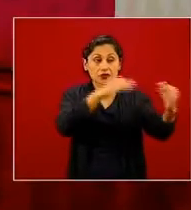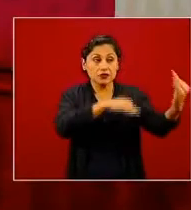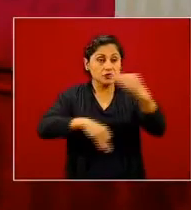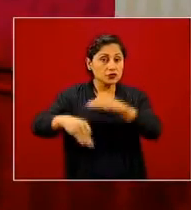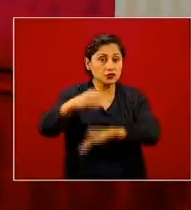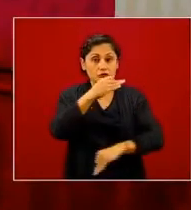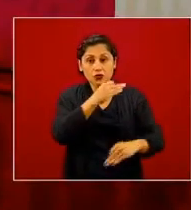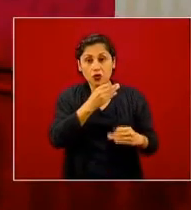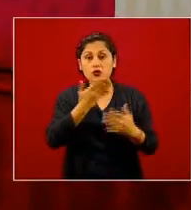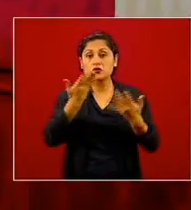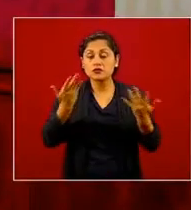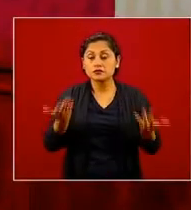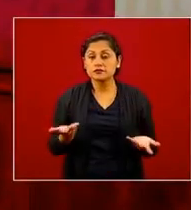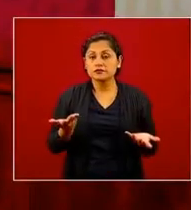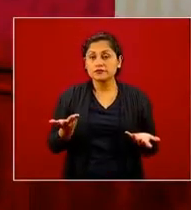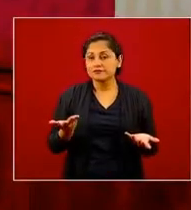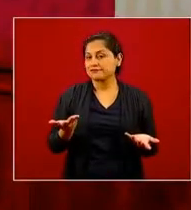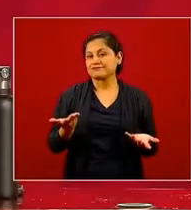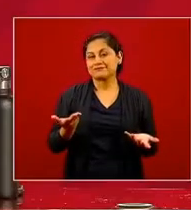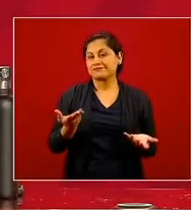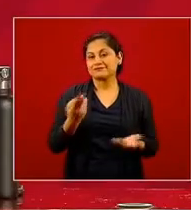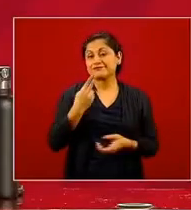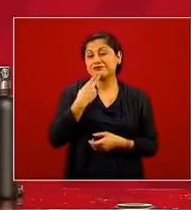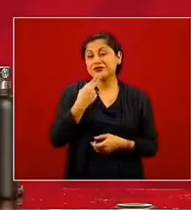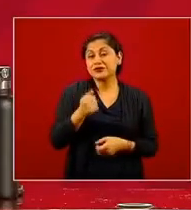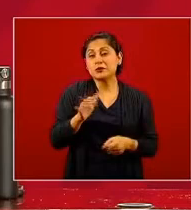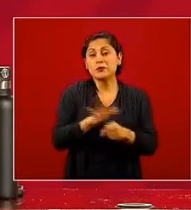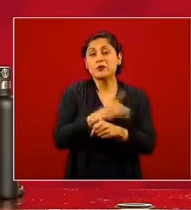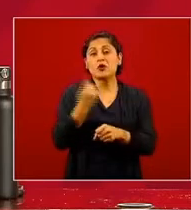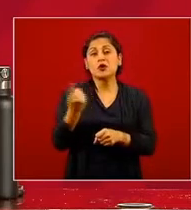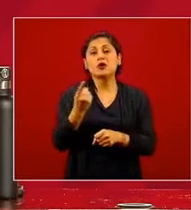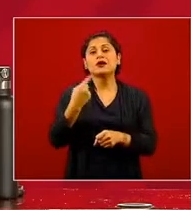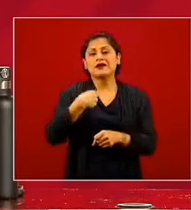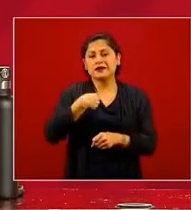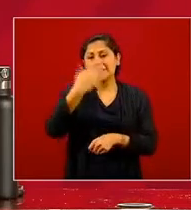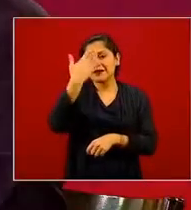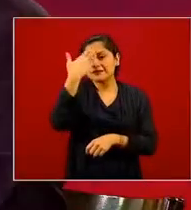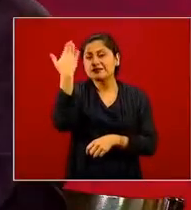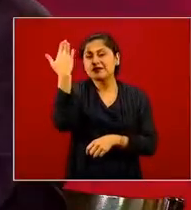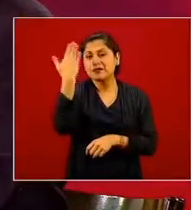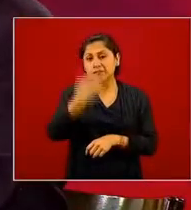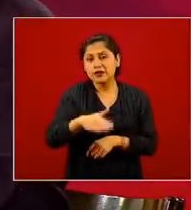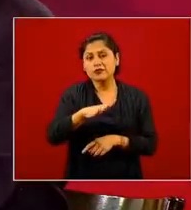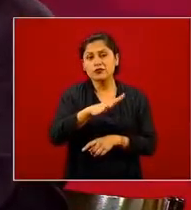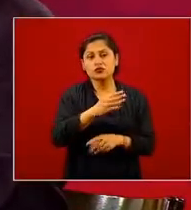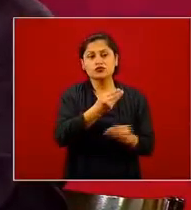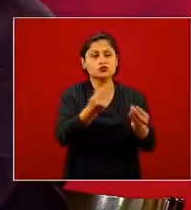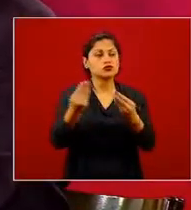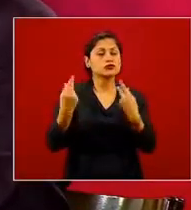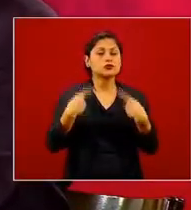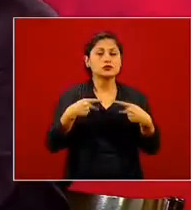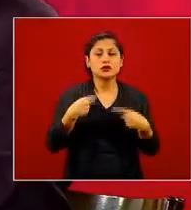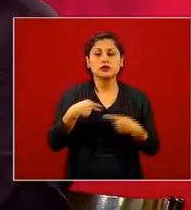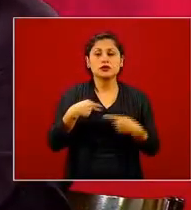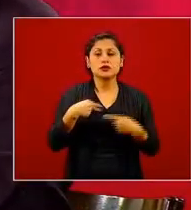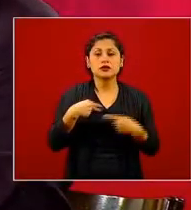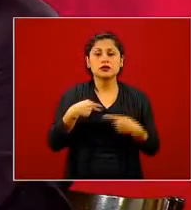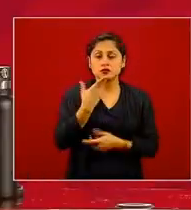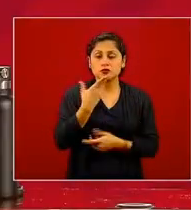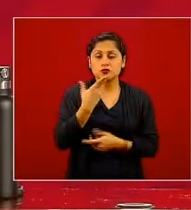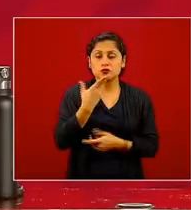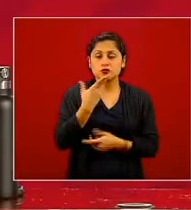balance? What's the balance in terms of the massive use of it? Knowing that a lot of